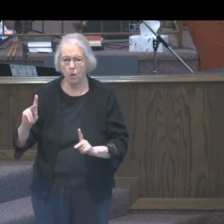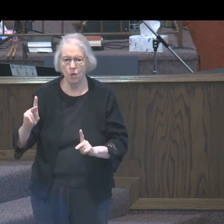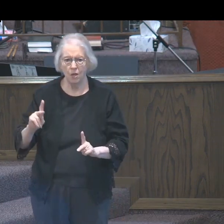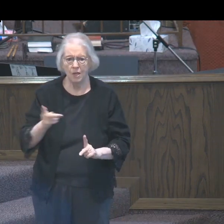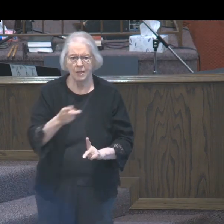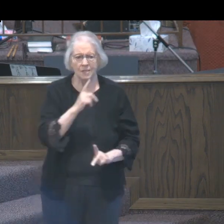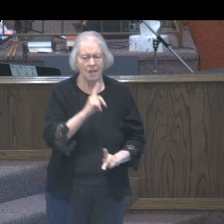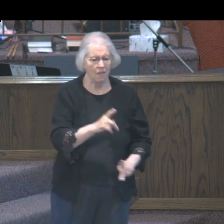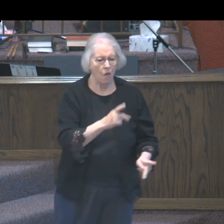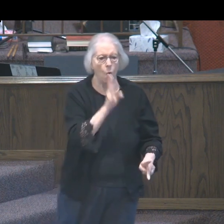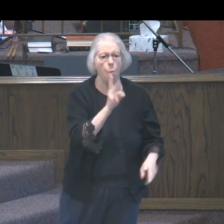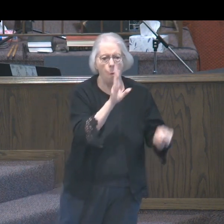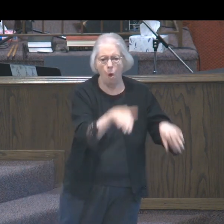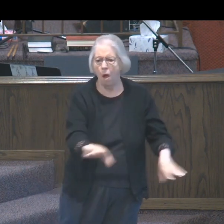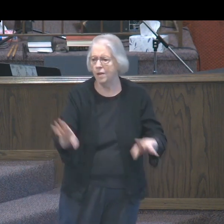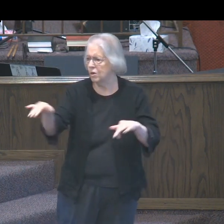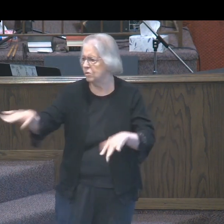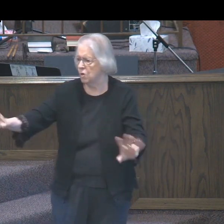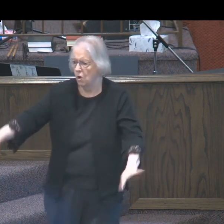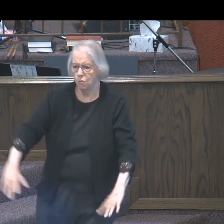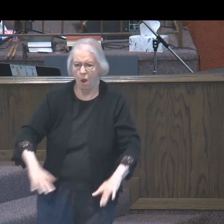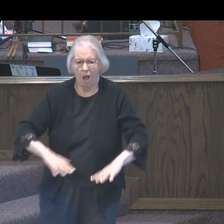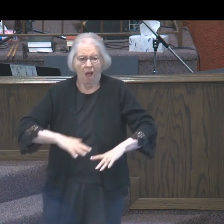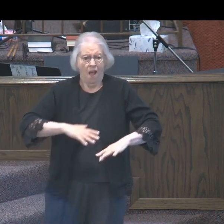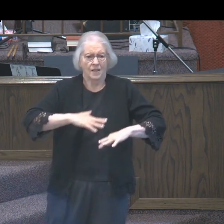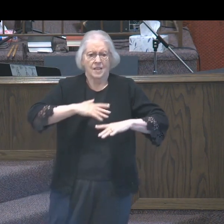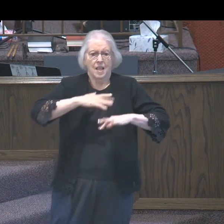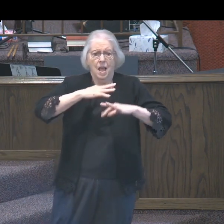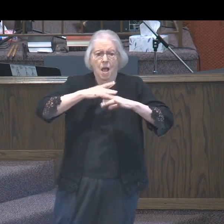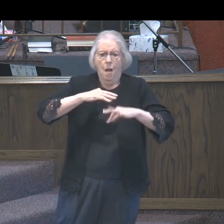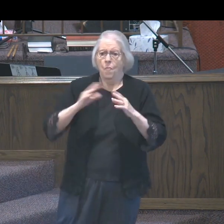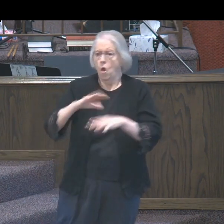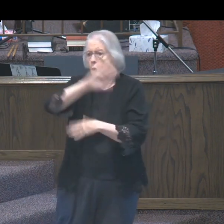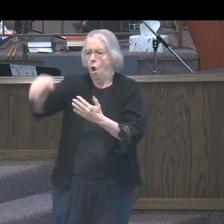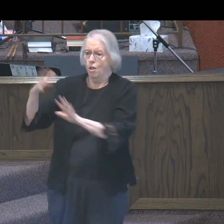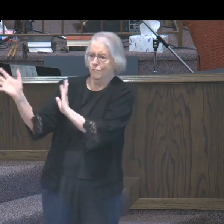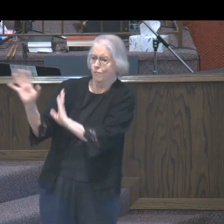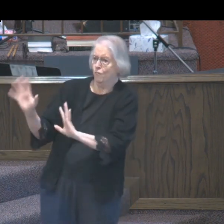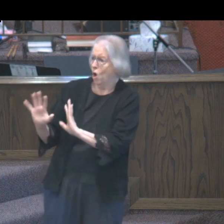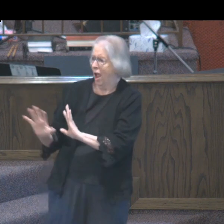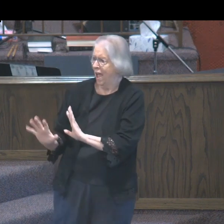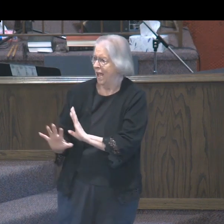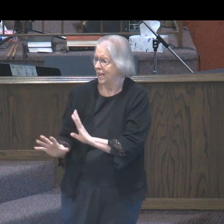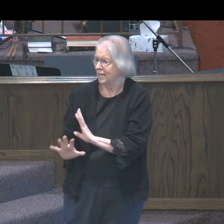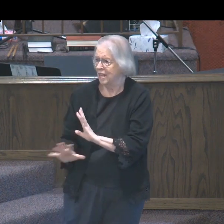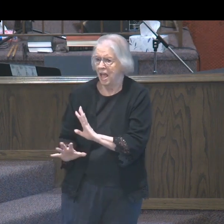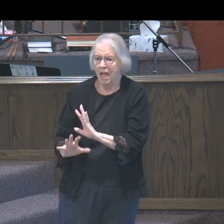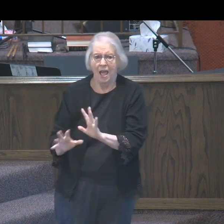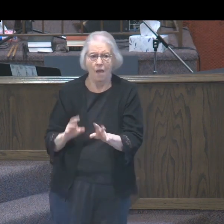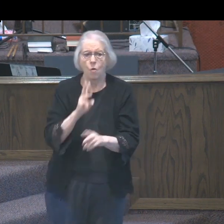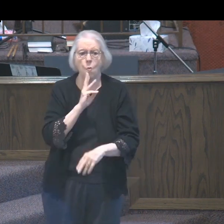our soul. The swollen waters would have gone over our